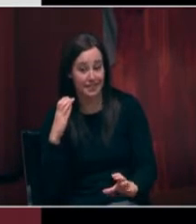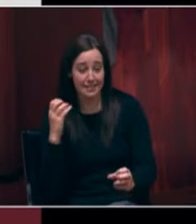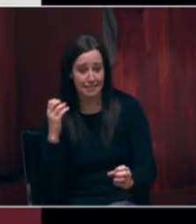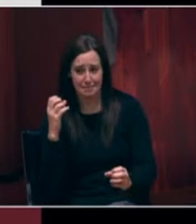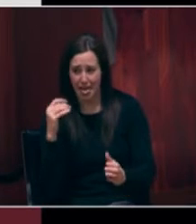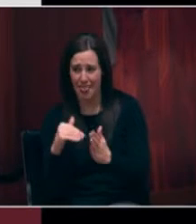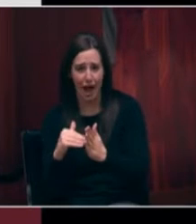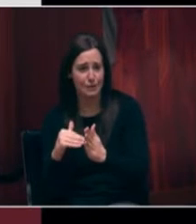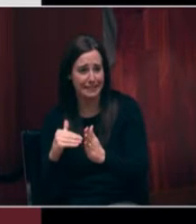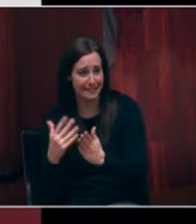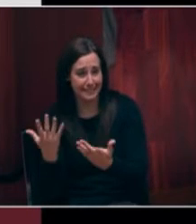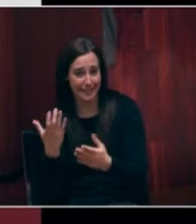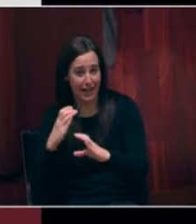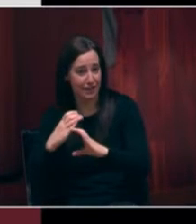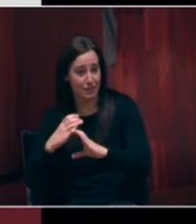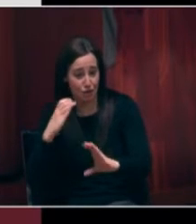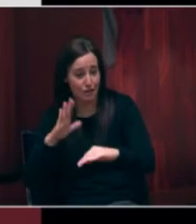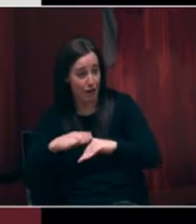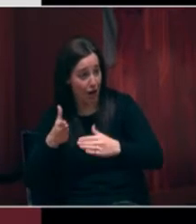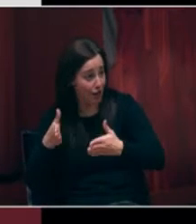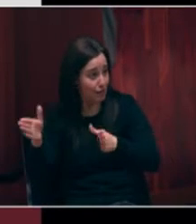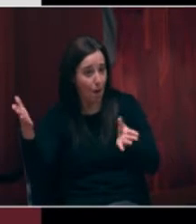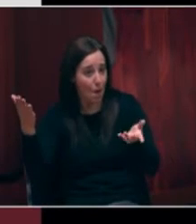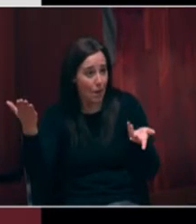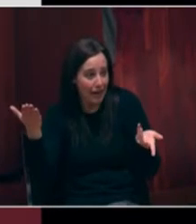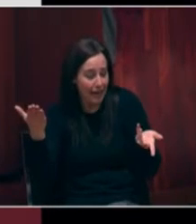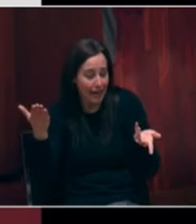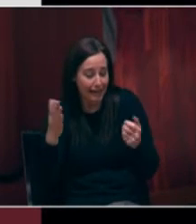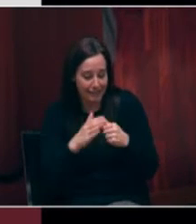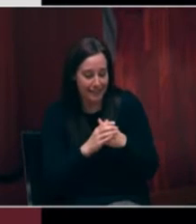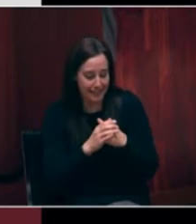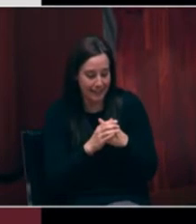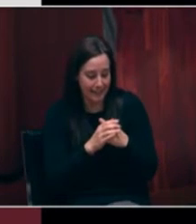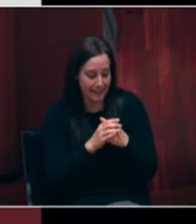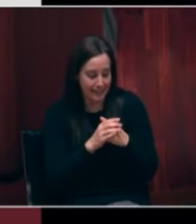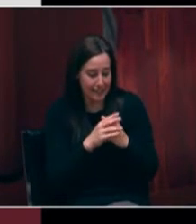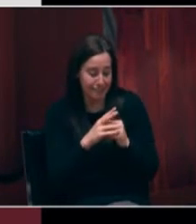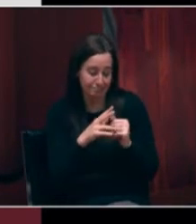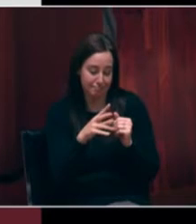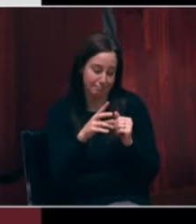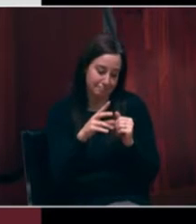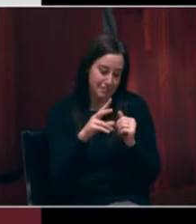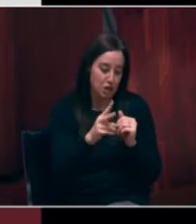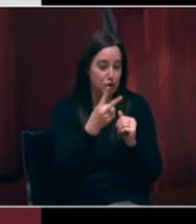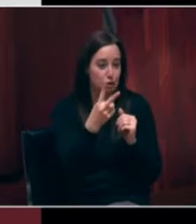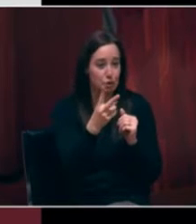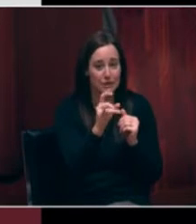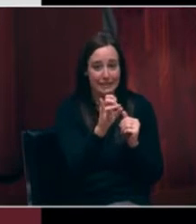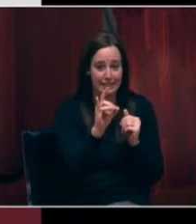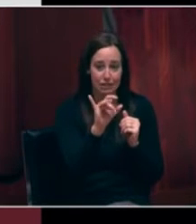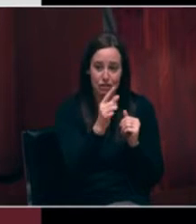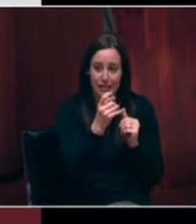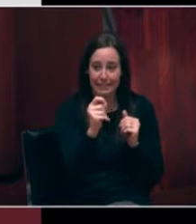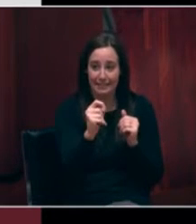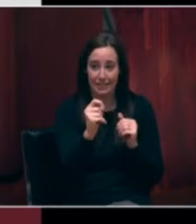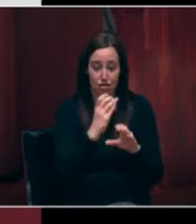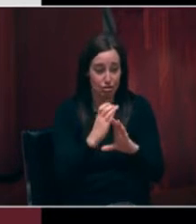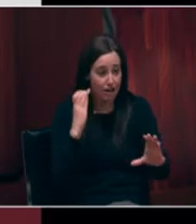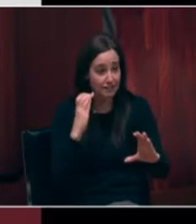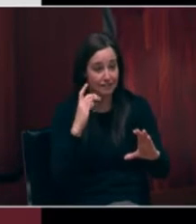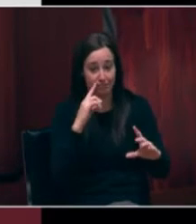you know, and we have 17 record centers, so we're talking, you know, double-digit trucks are on the road every day doing, or every week